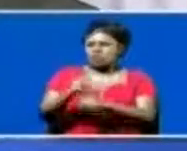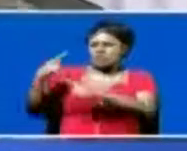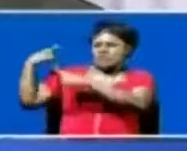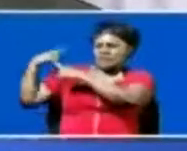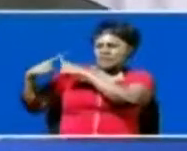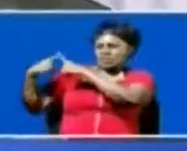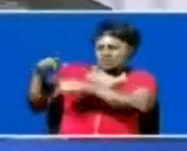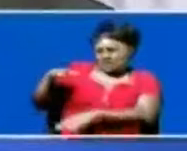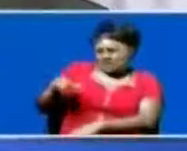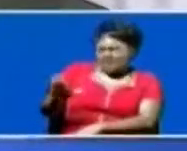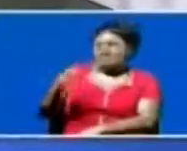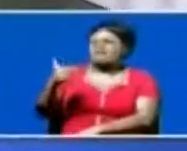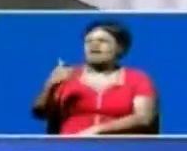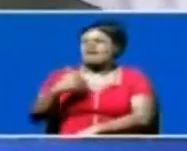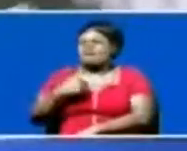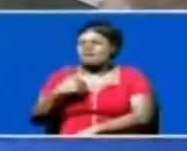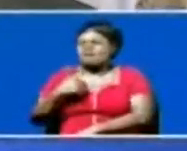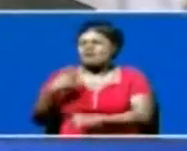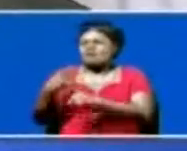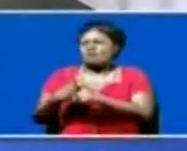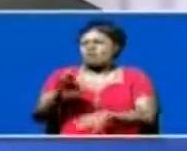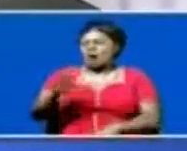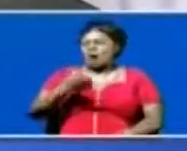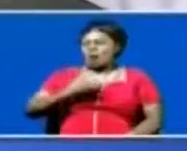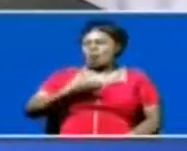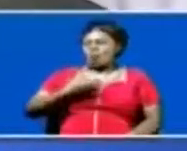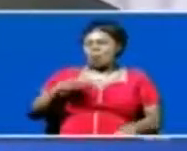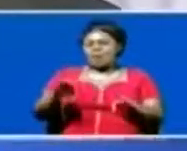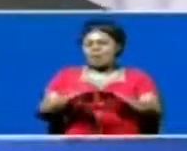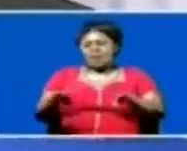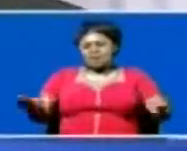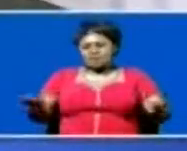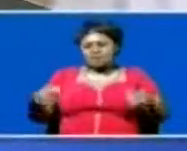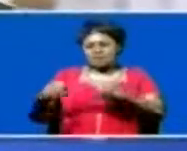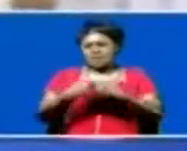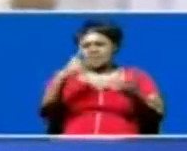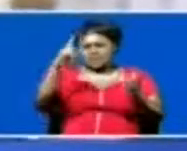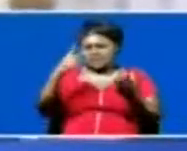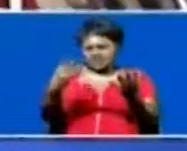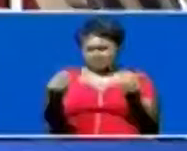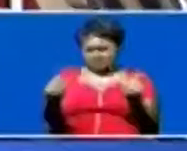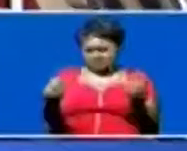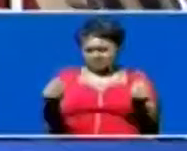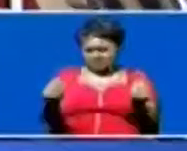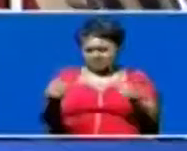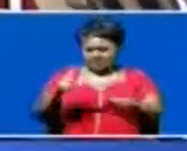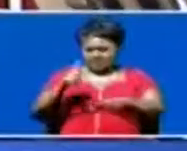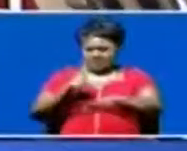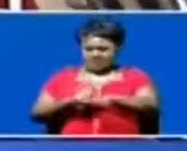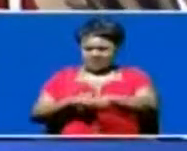experience he has from their own enterprise. The challenge is simple. The minute